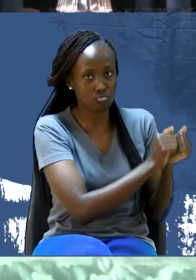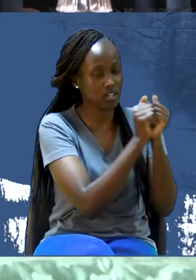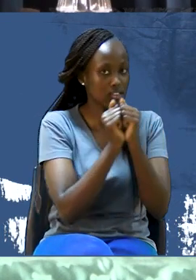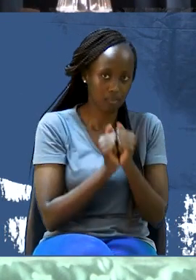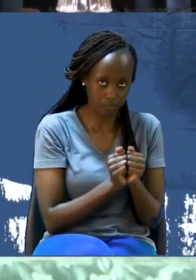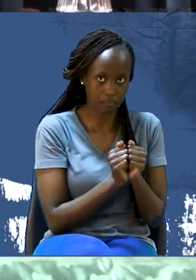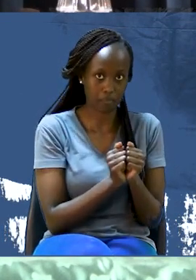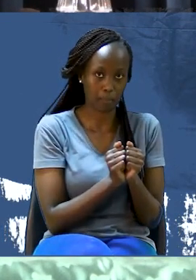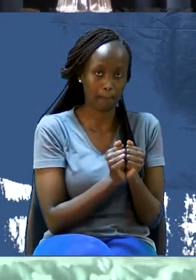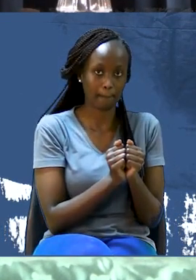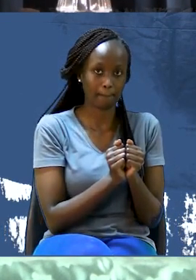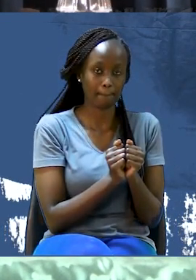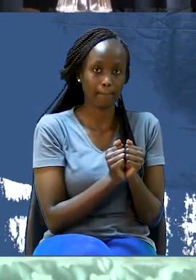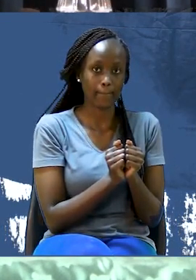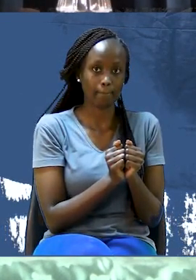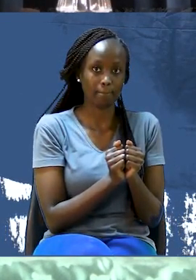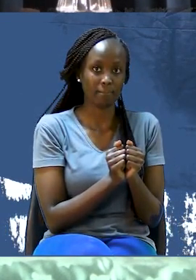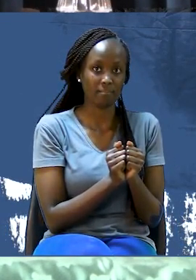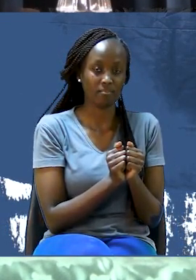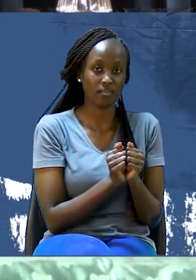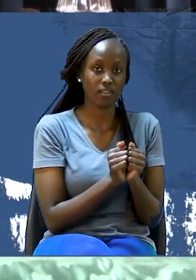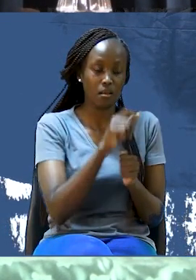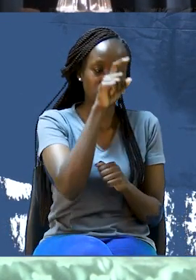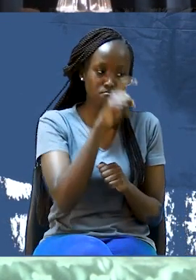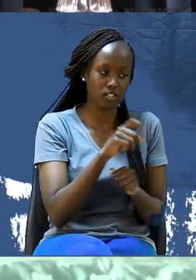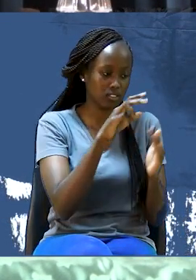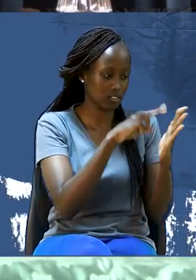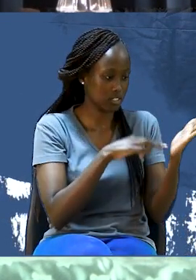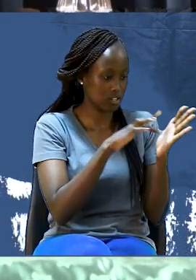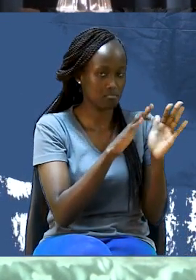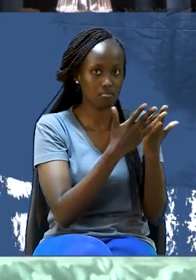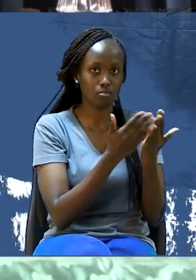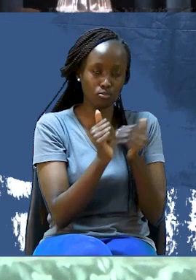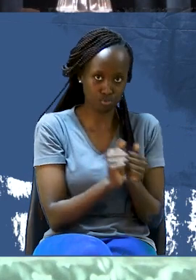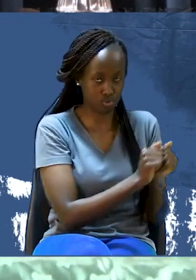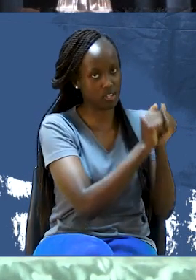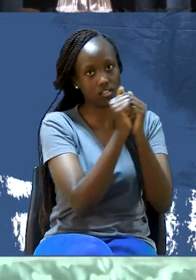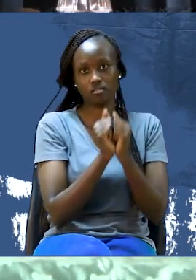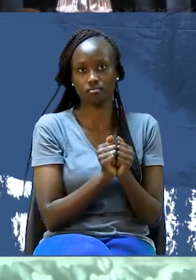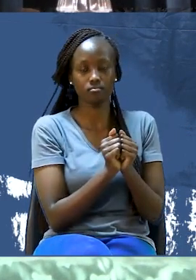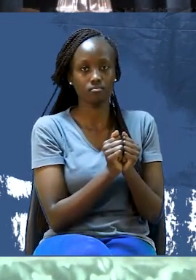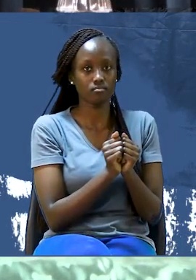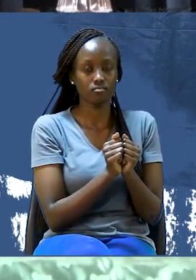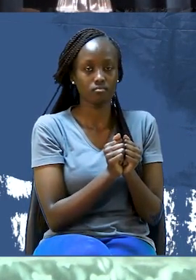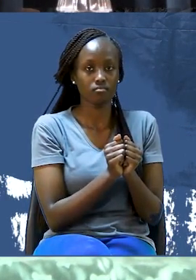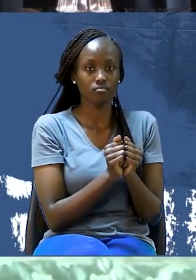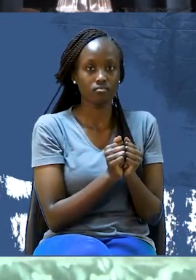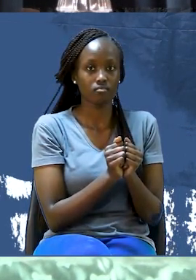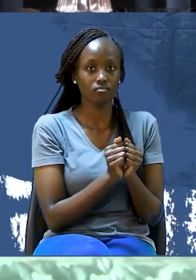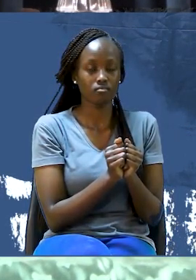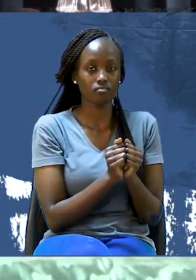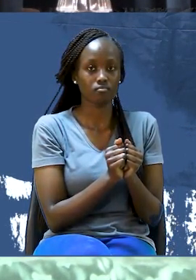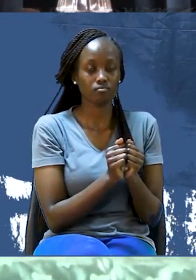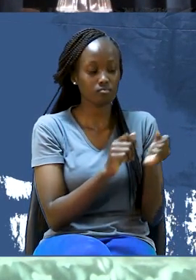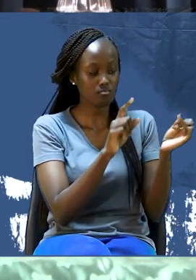Church. The time for the ministry of the word. We read God's word. Let God's word be